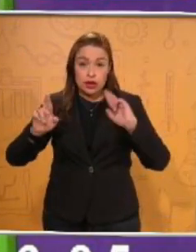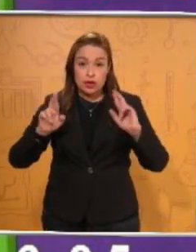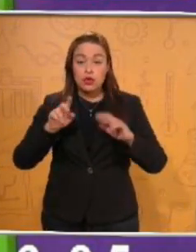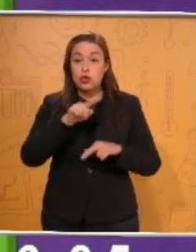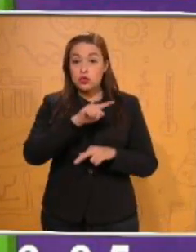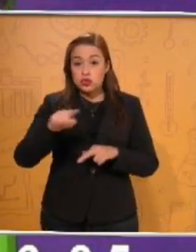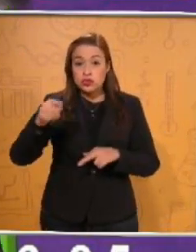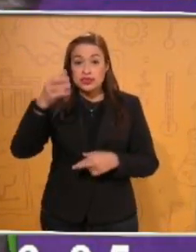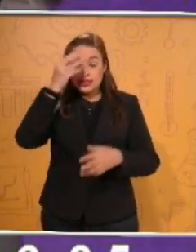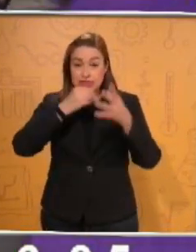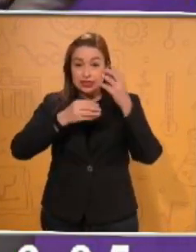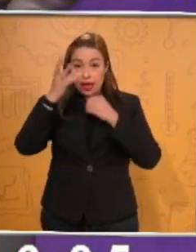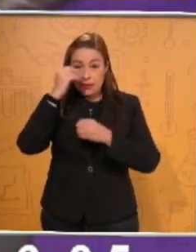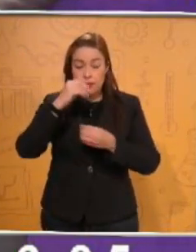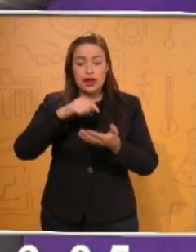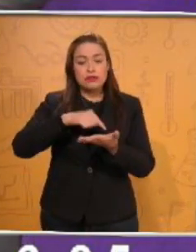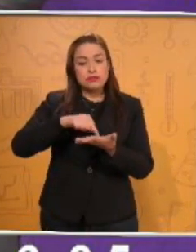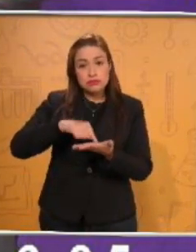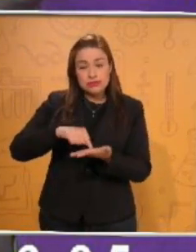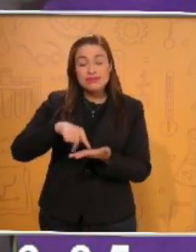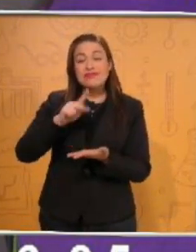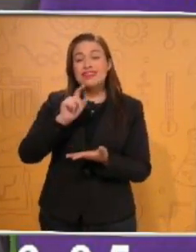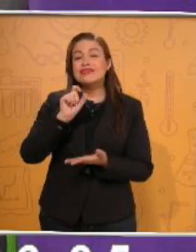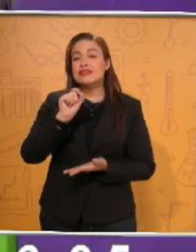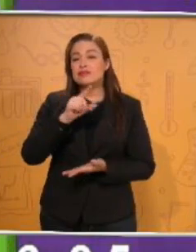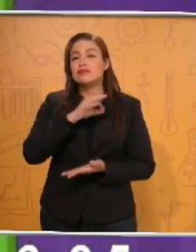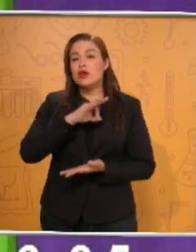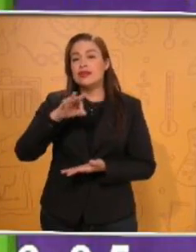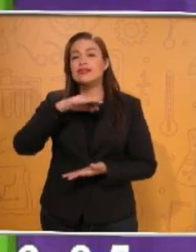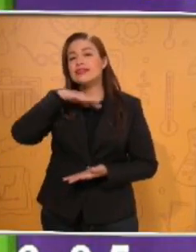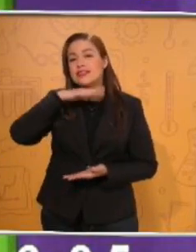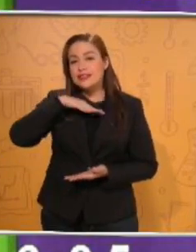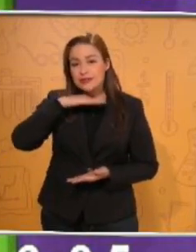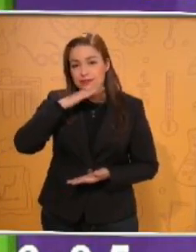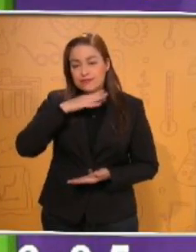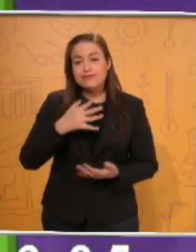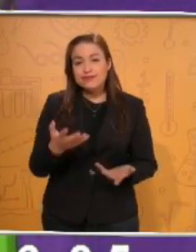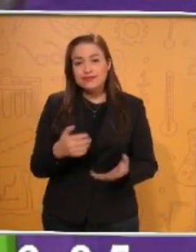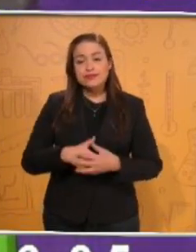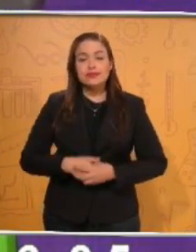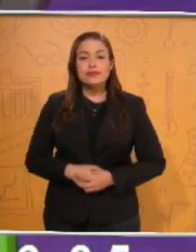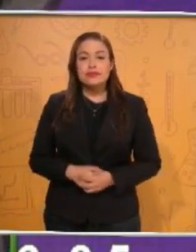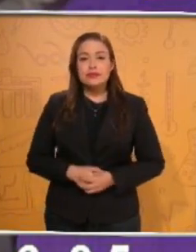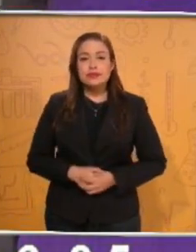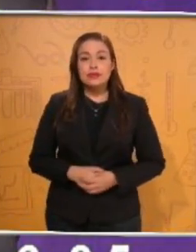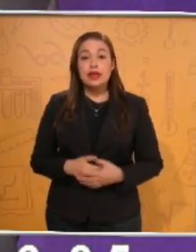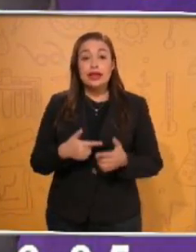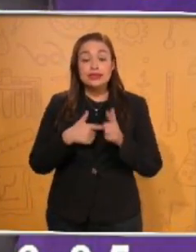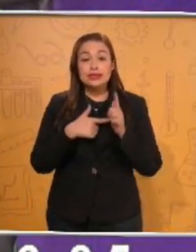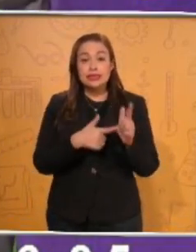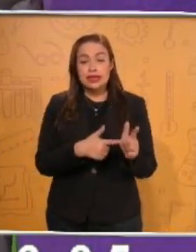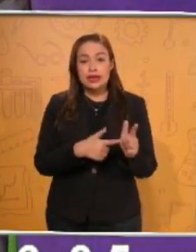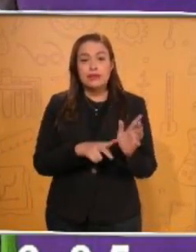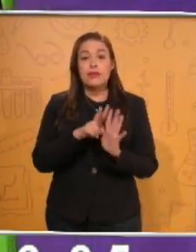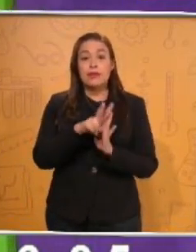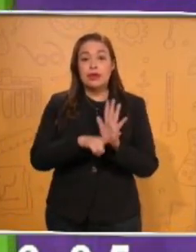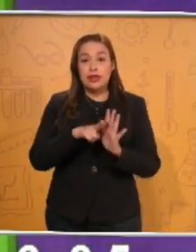the smartphones can be a distractor. Let's continue. Video number